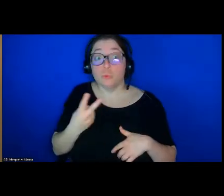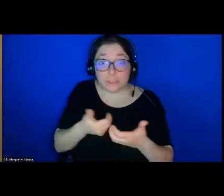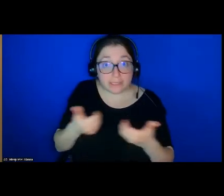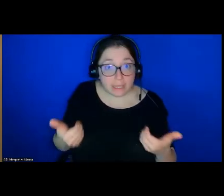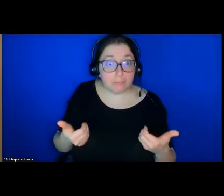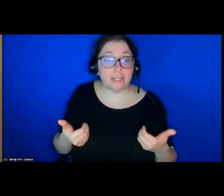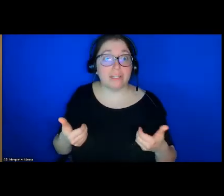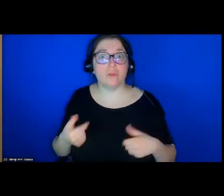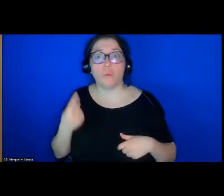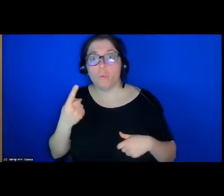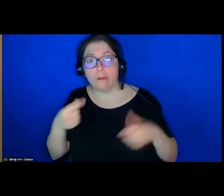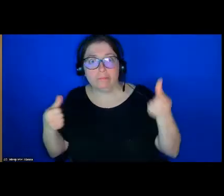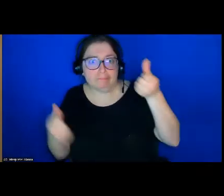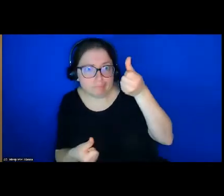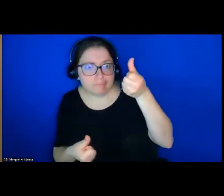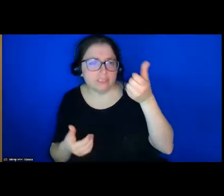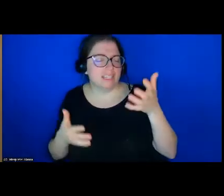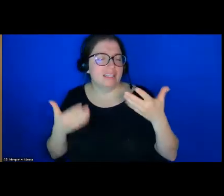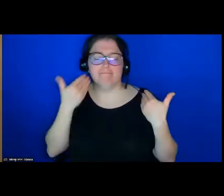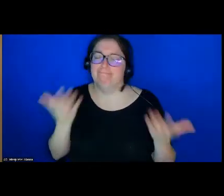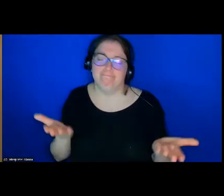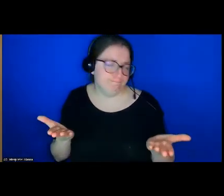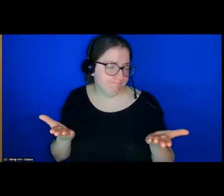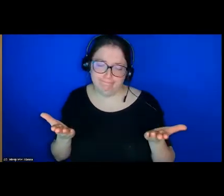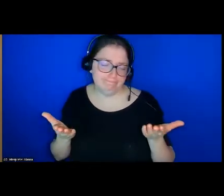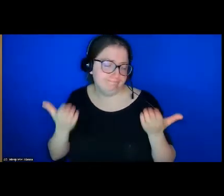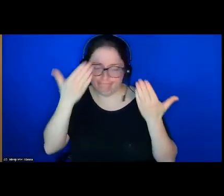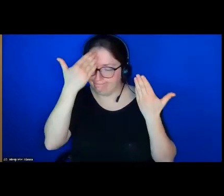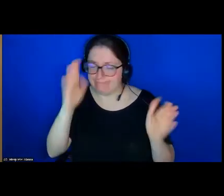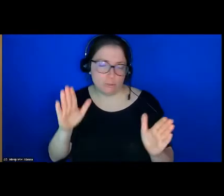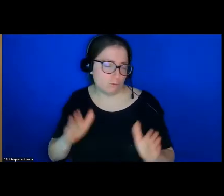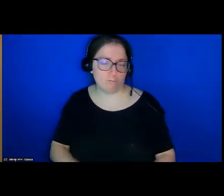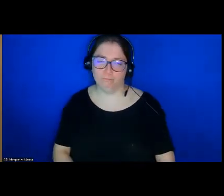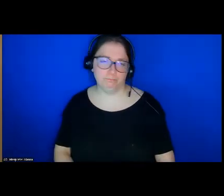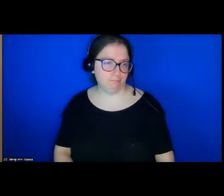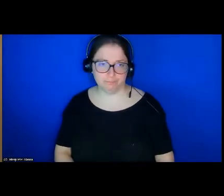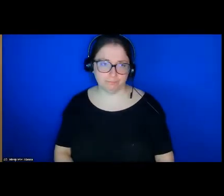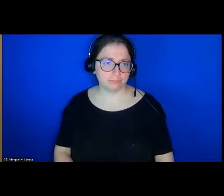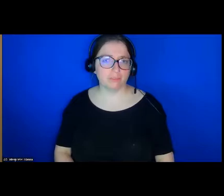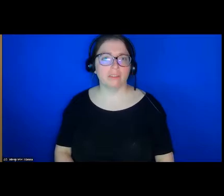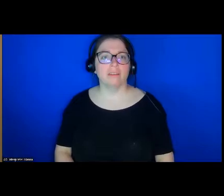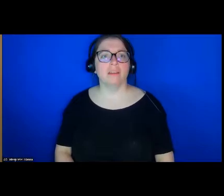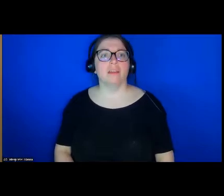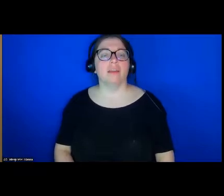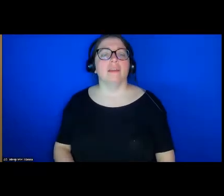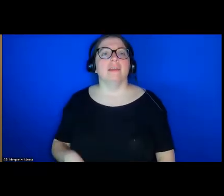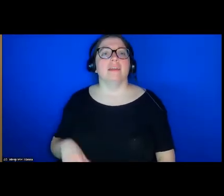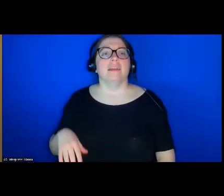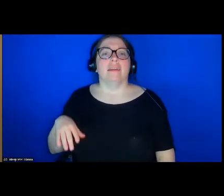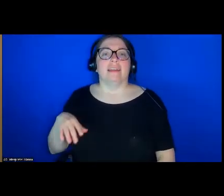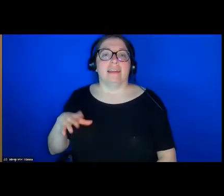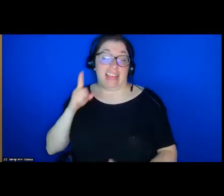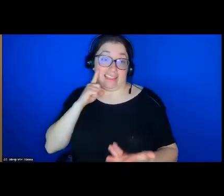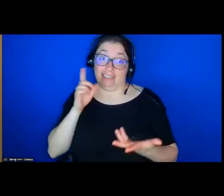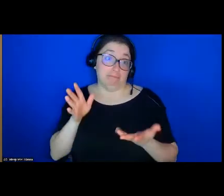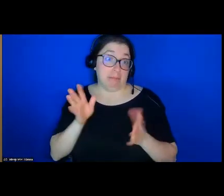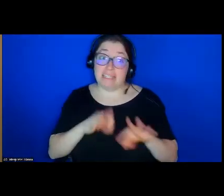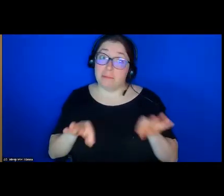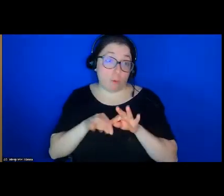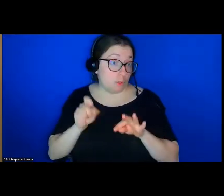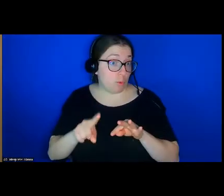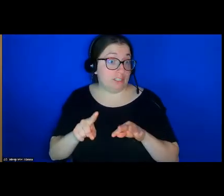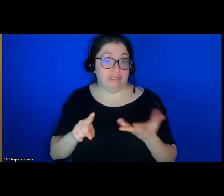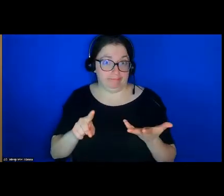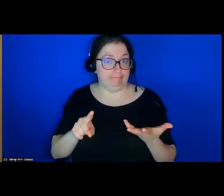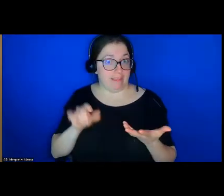is it a subset of the statewide database is it a database that exists only at the city level I think that's an important question to ask and I think